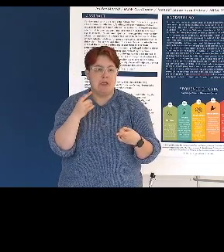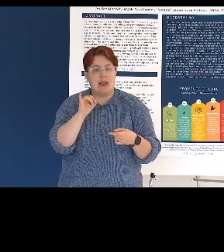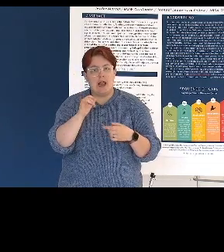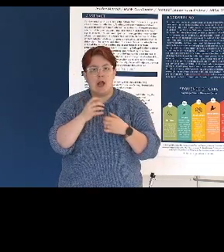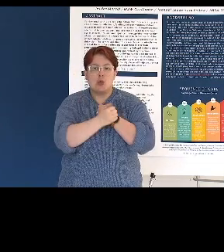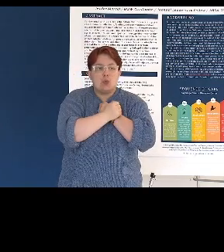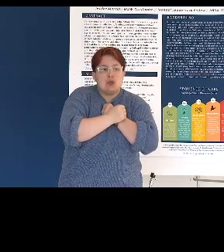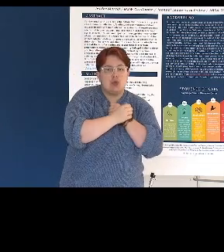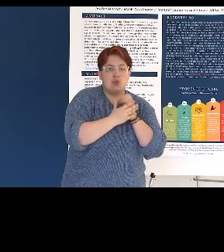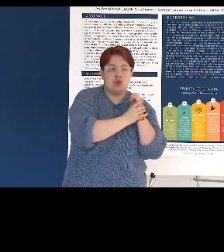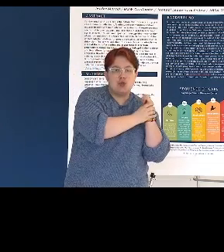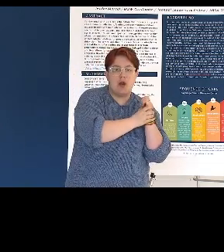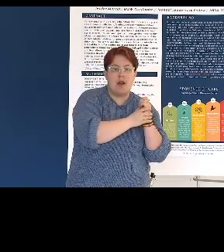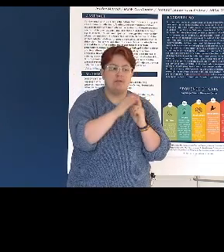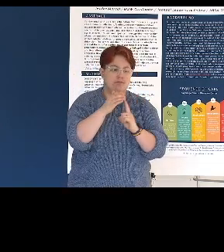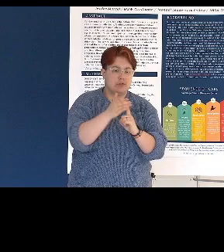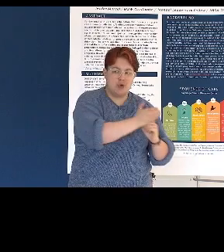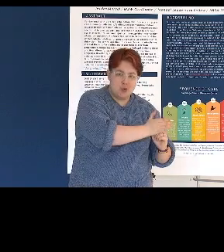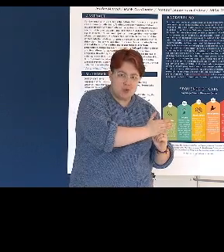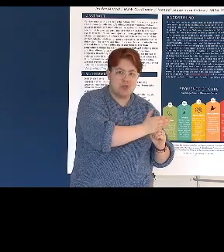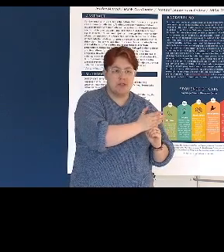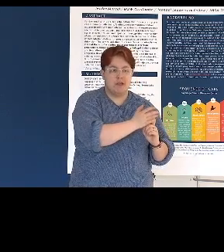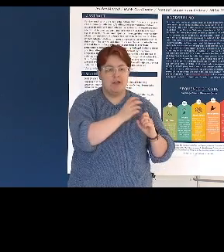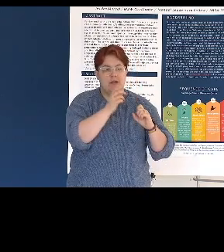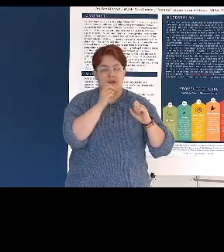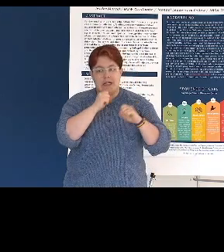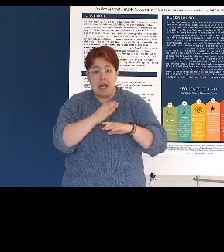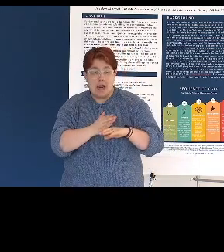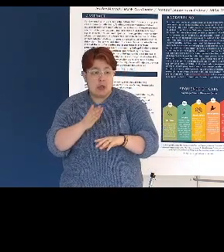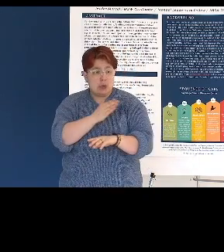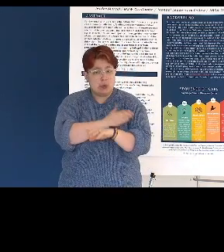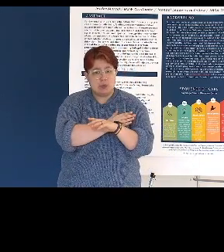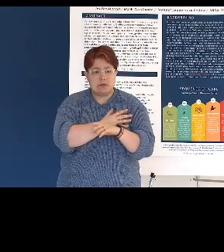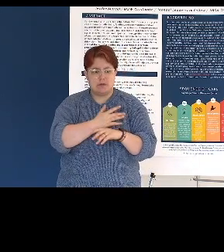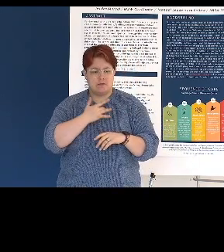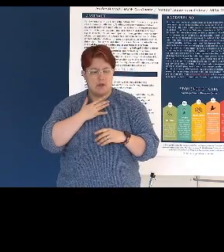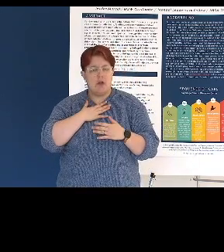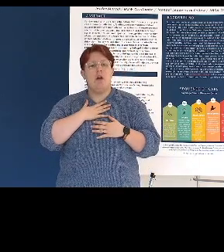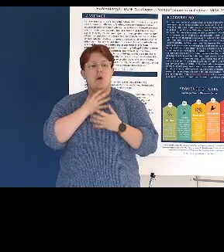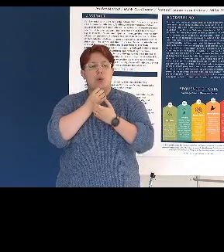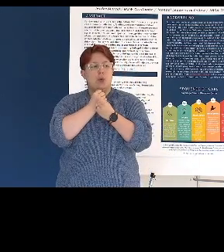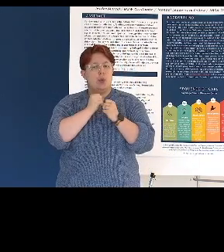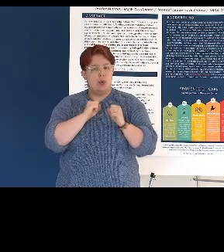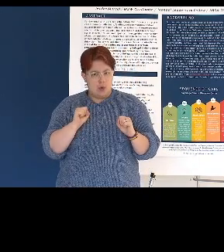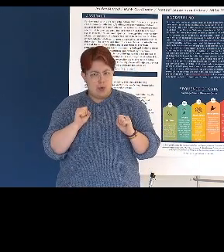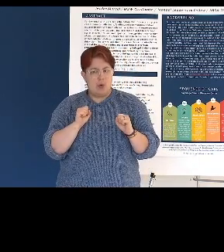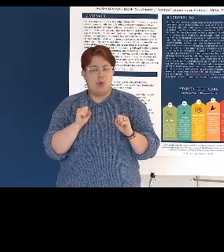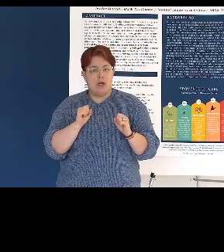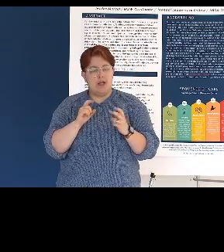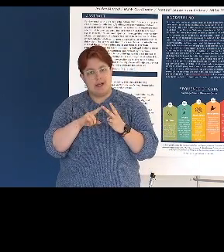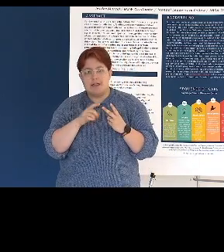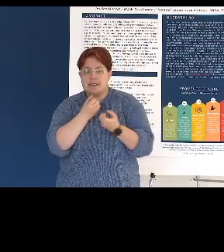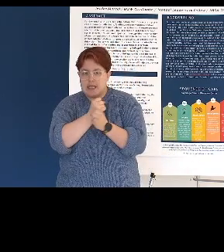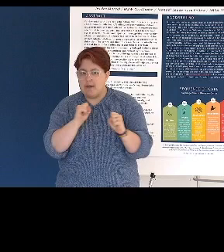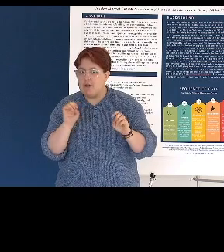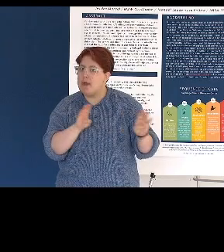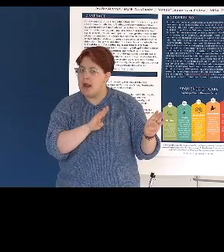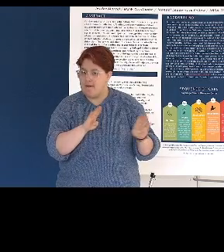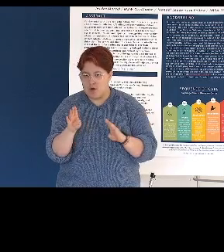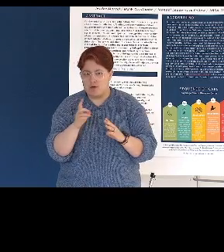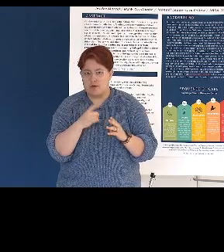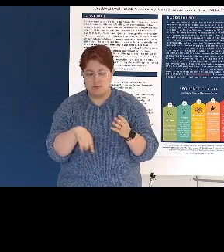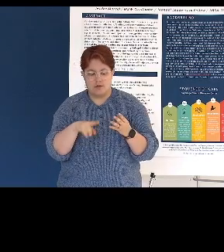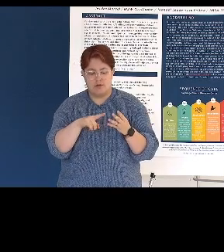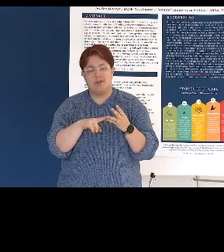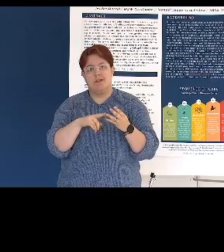restraints and seclusion. It can increase both the felt sense of safety and safe behaviors. It can increase